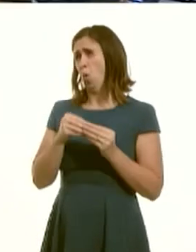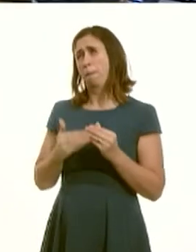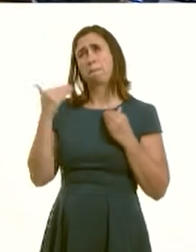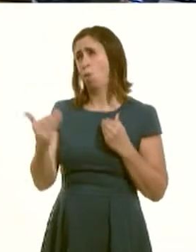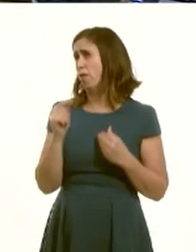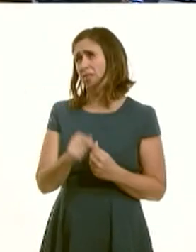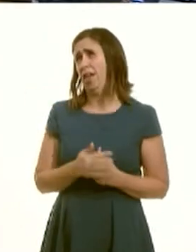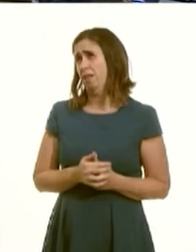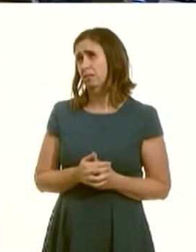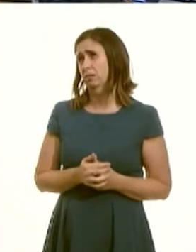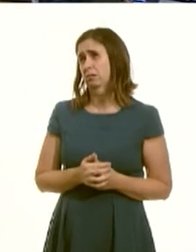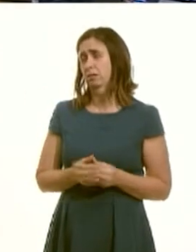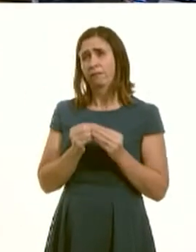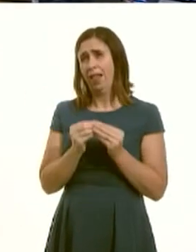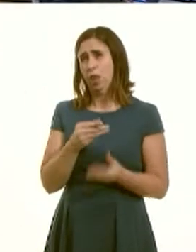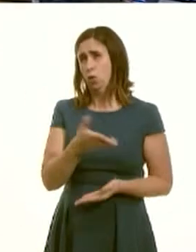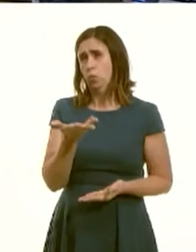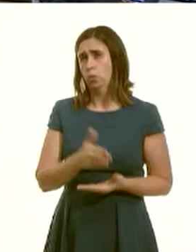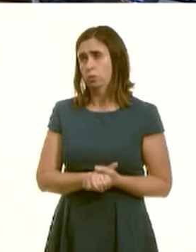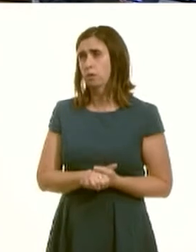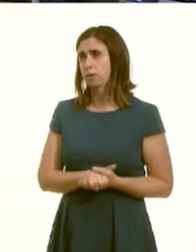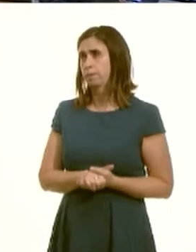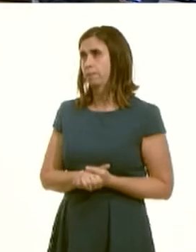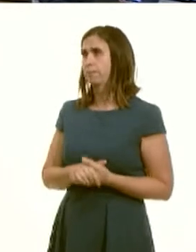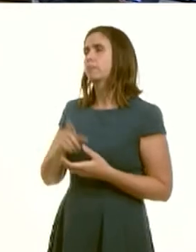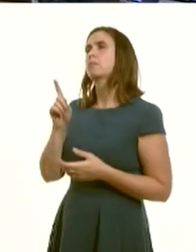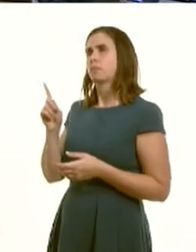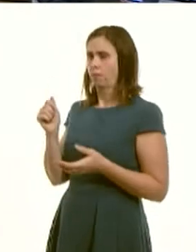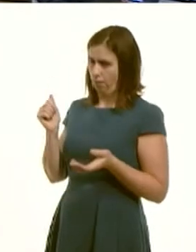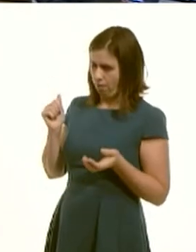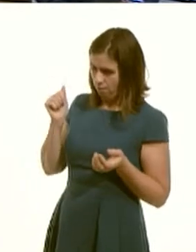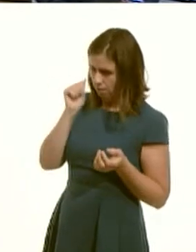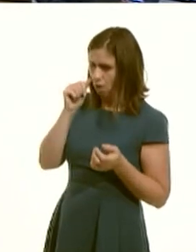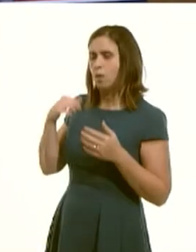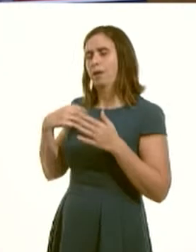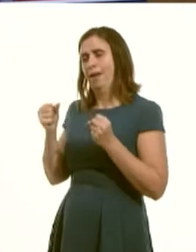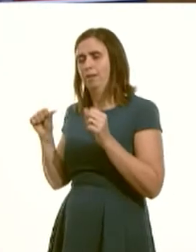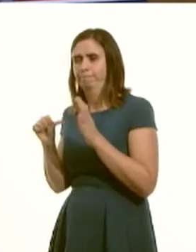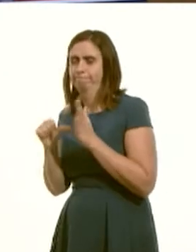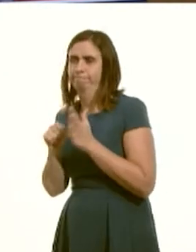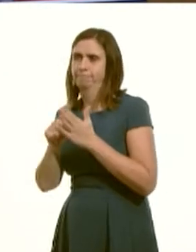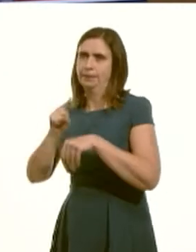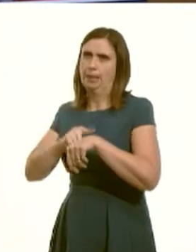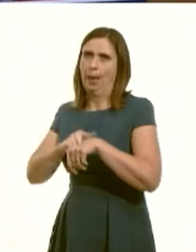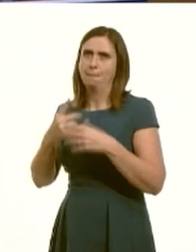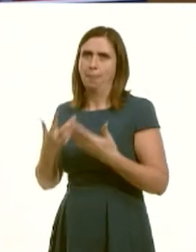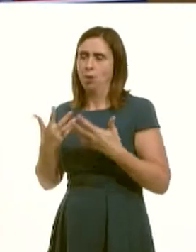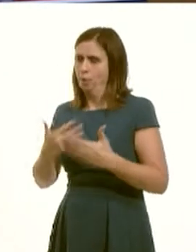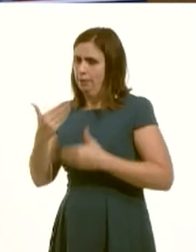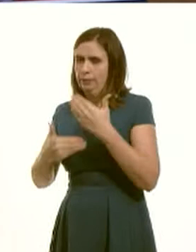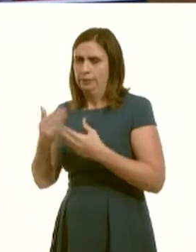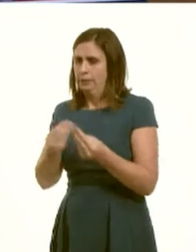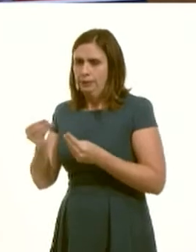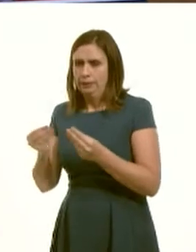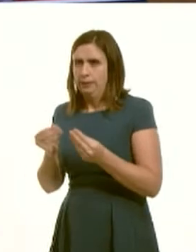all, negotiations continue to take place, as the member would expect. These are difficult times because we know that even though that more